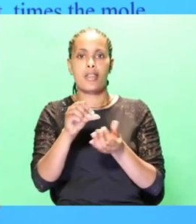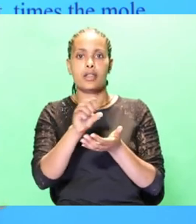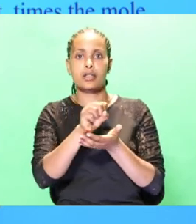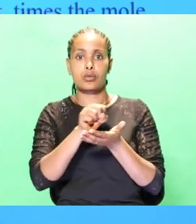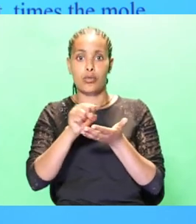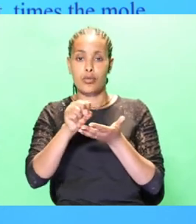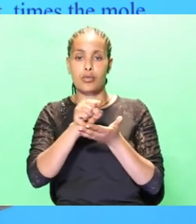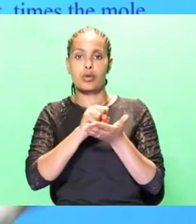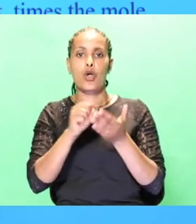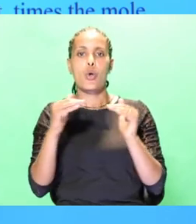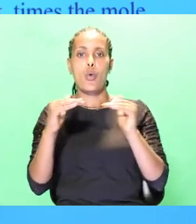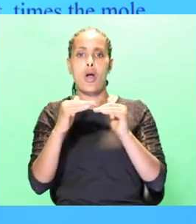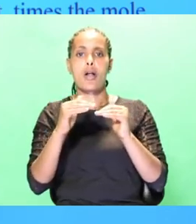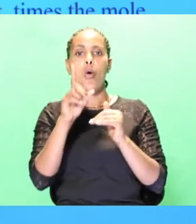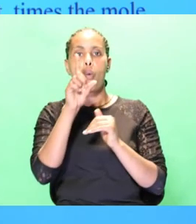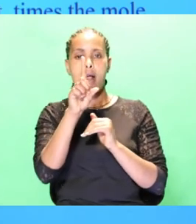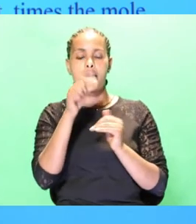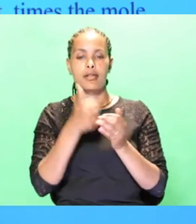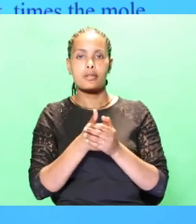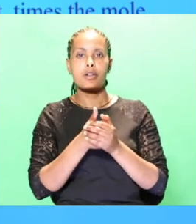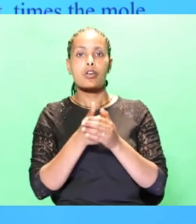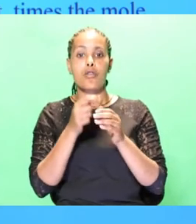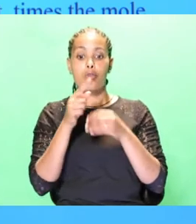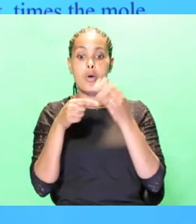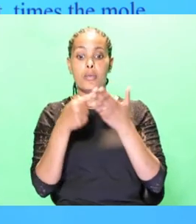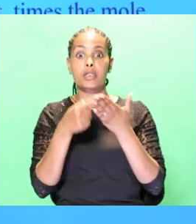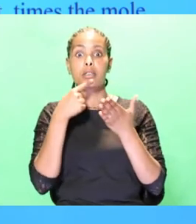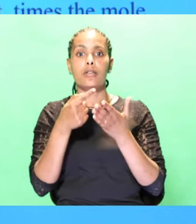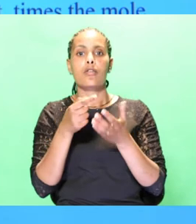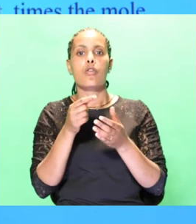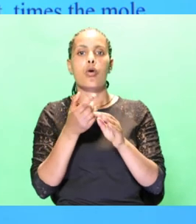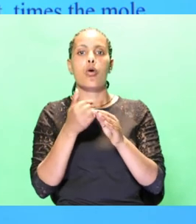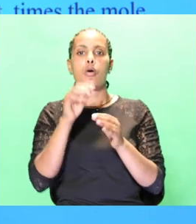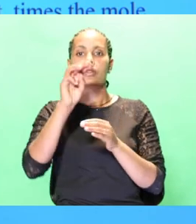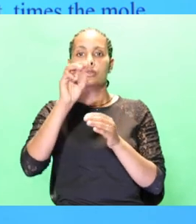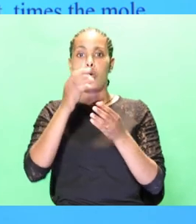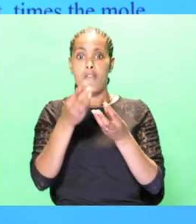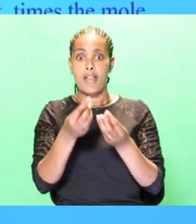mole fraction of the solvent equal one. From this,